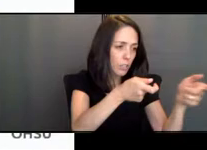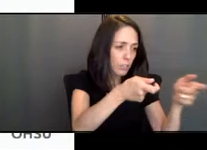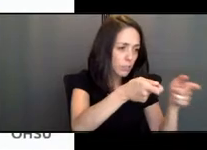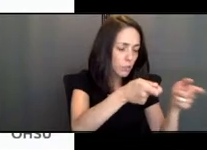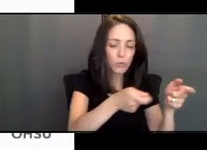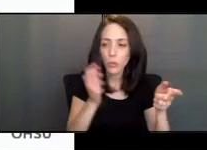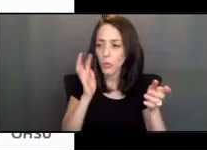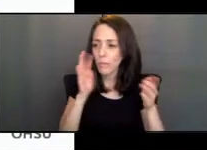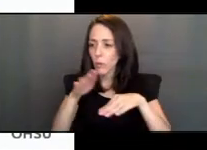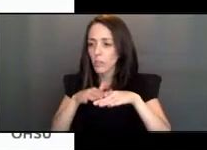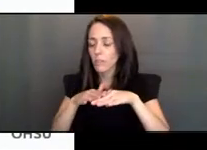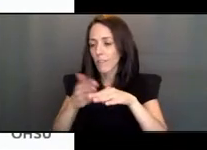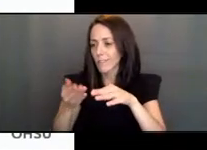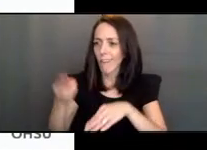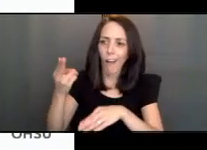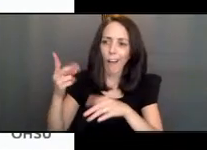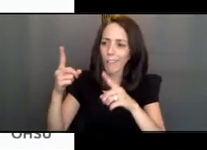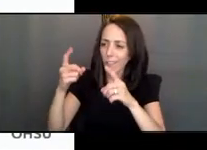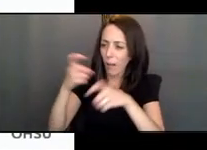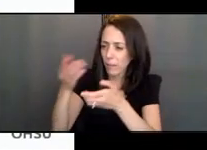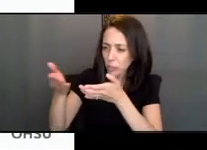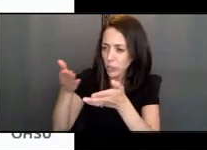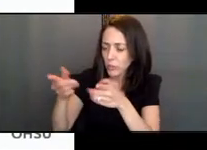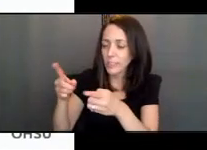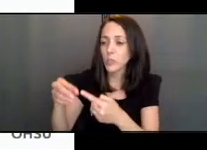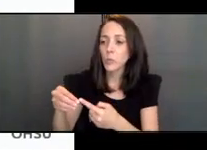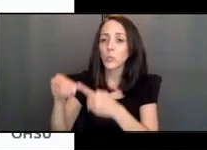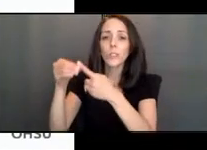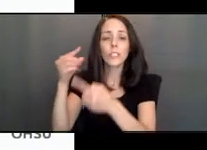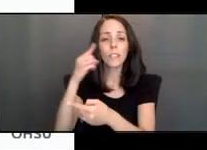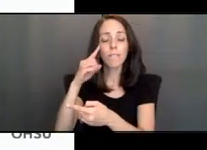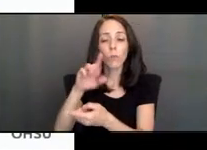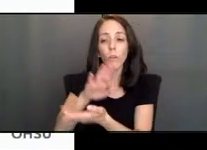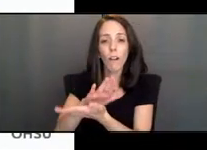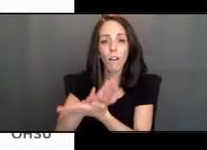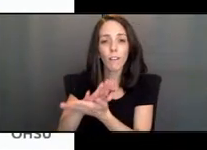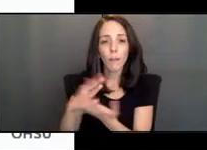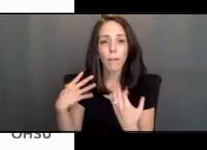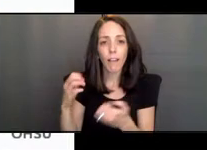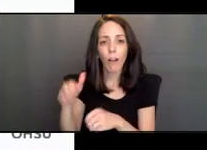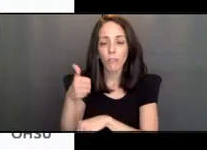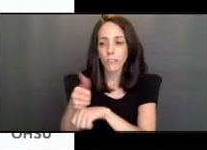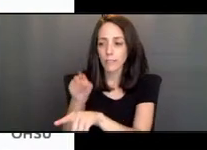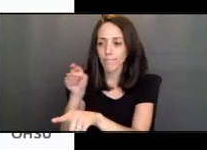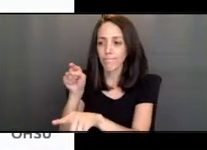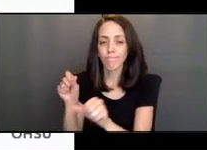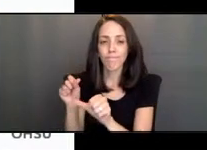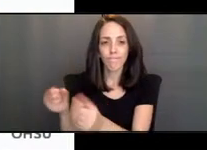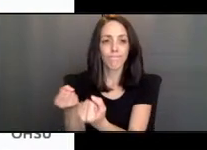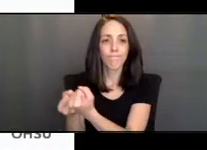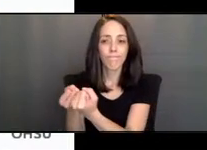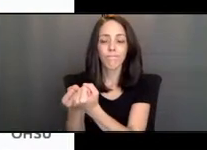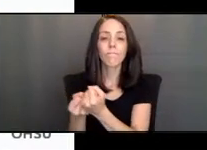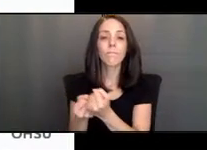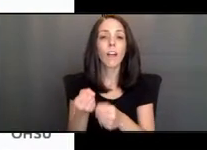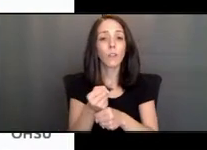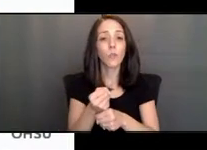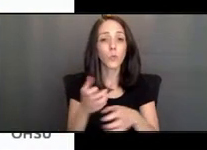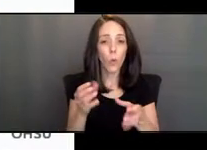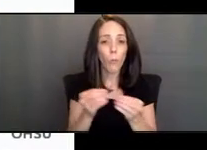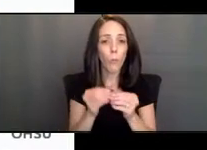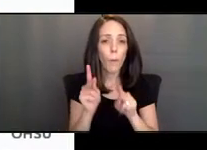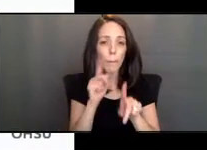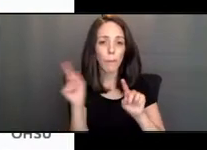higher complexity services that are unique to an academic health center, and sustain volume growth, all of which will in